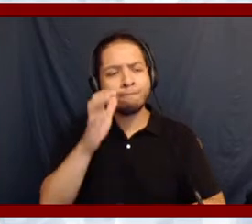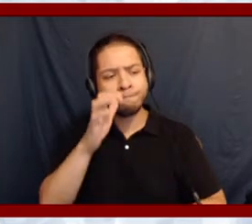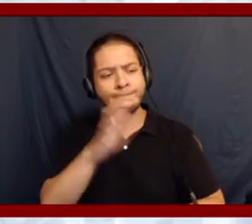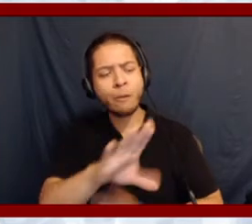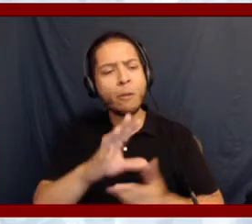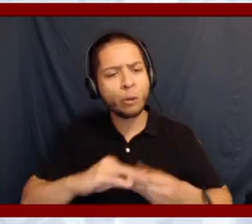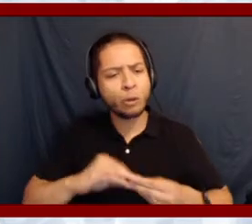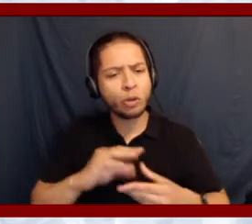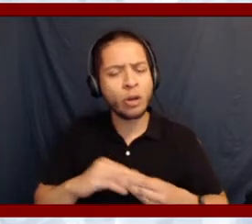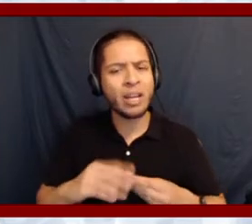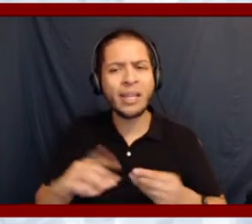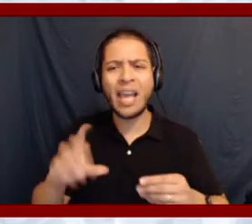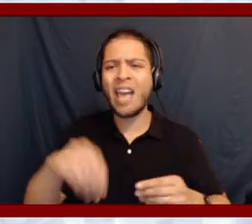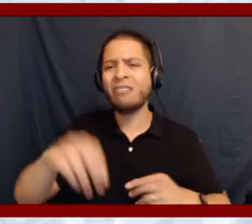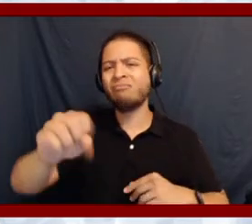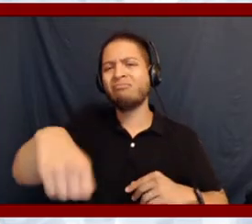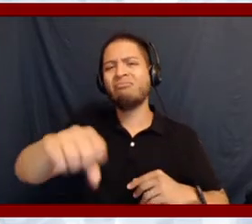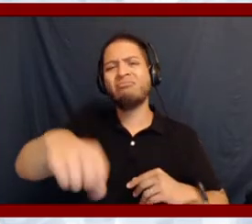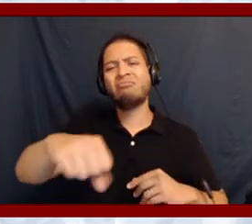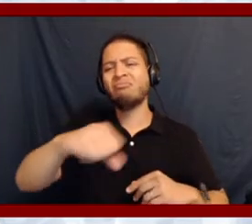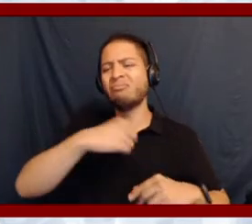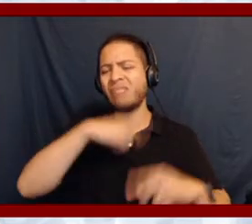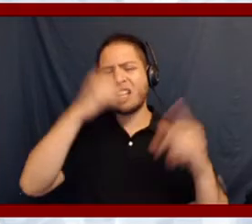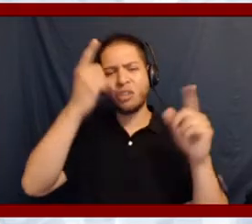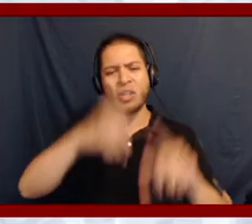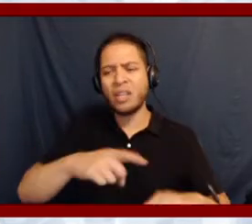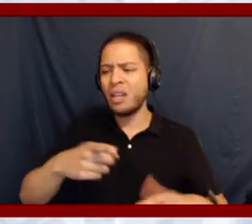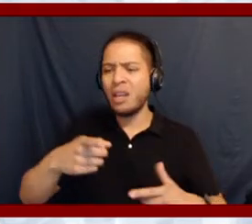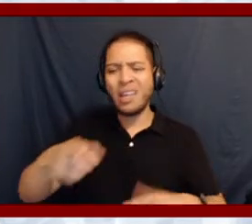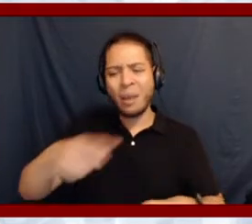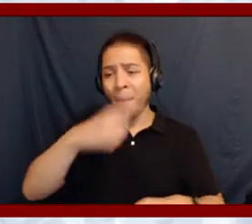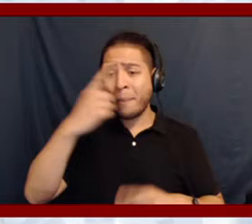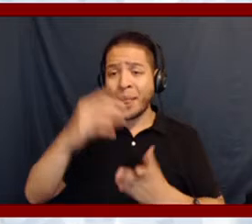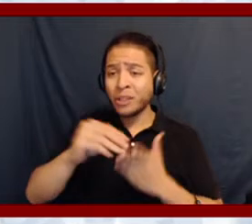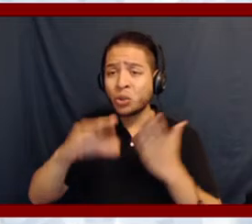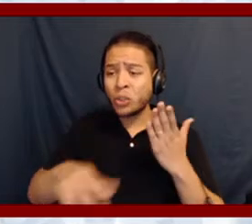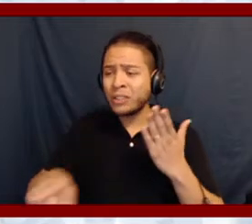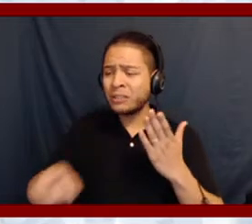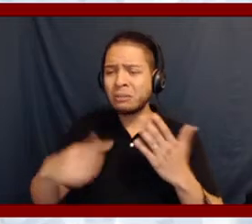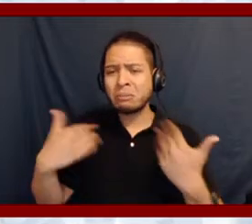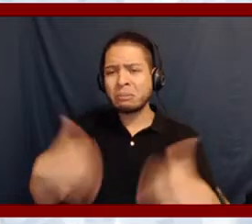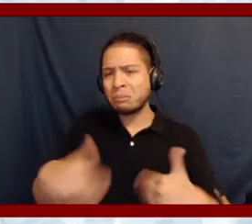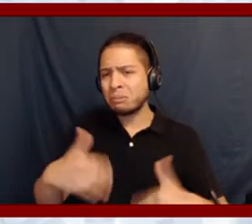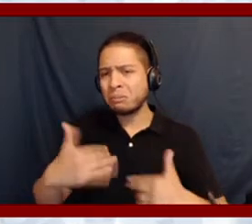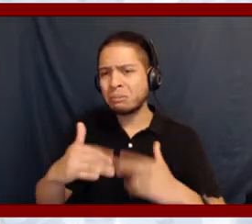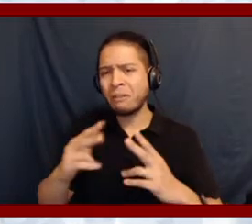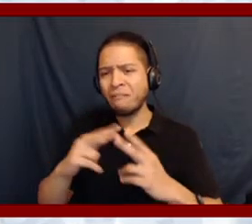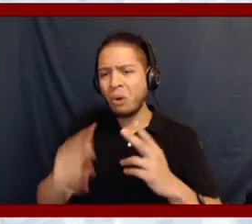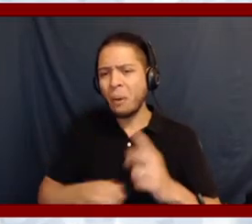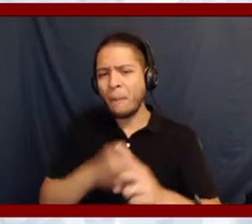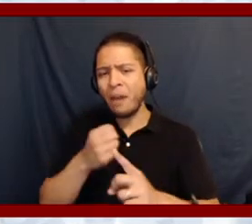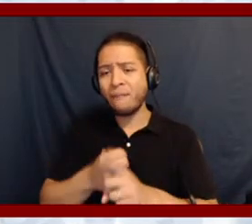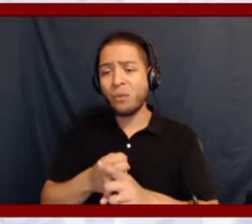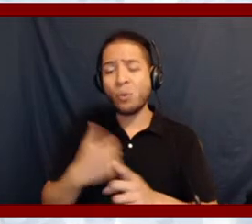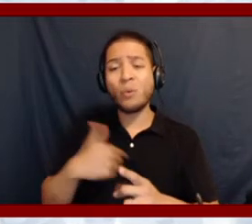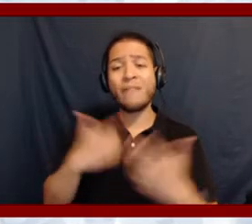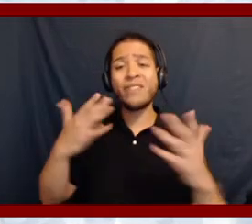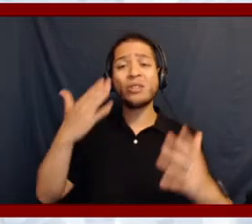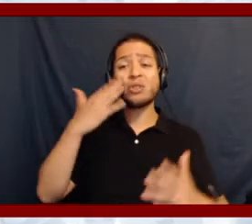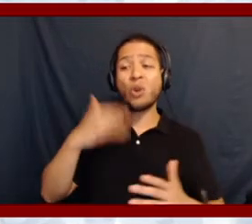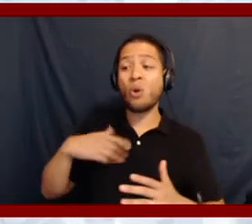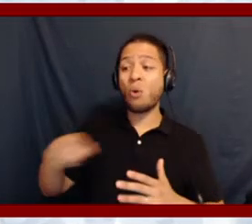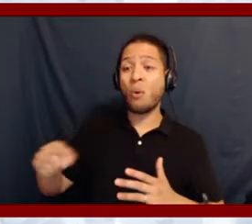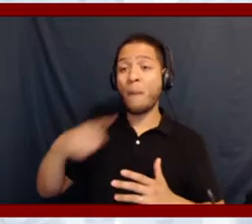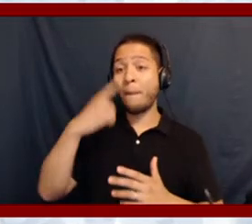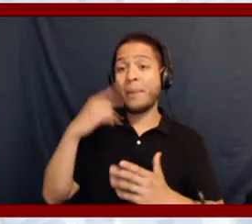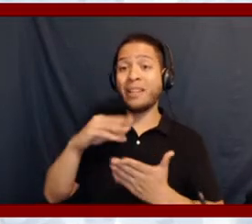Without question, students, Black students' stories are really impactful. We know Black students owe nearly twice as much